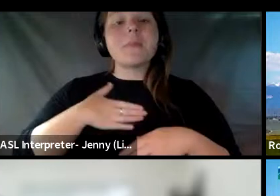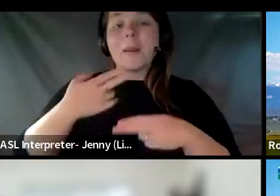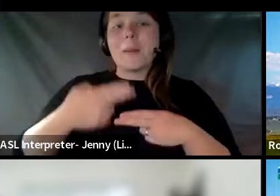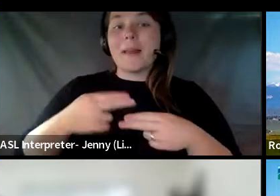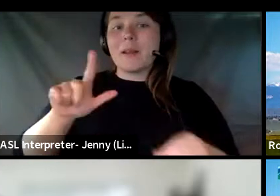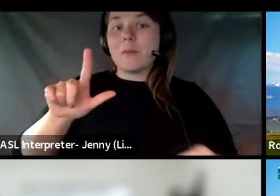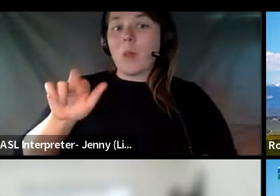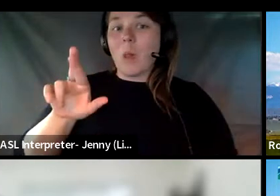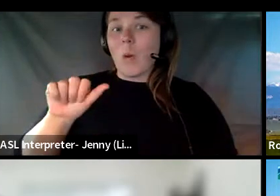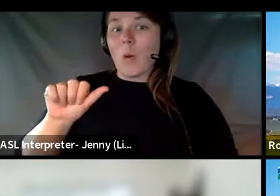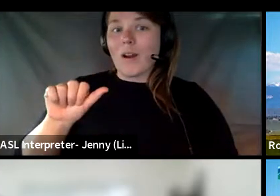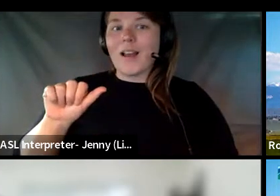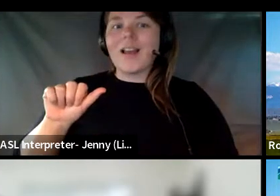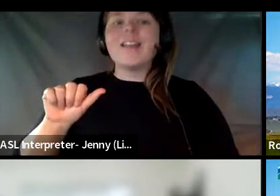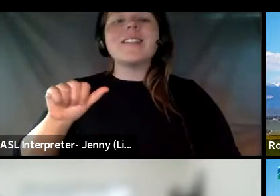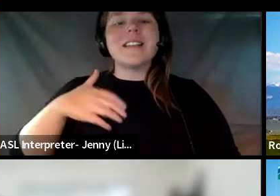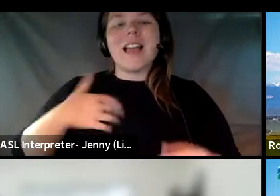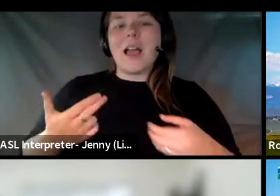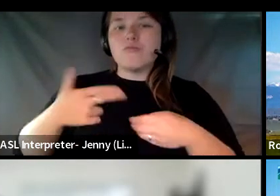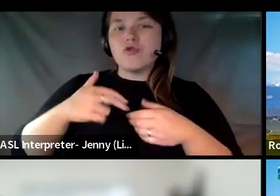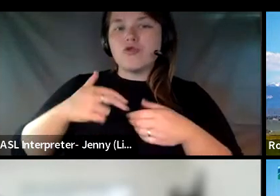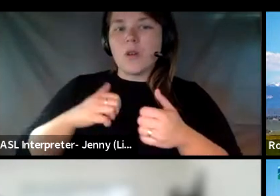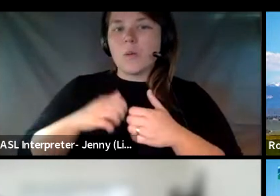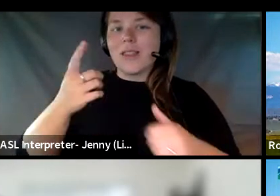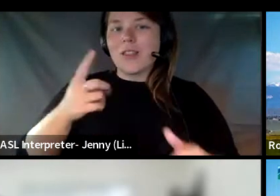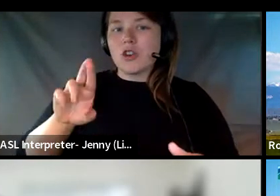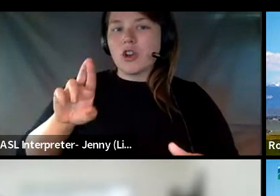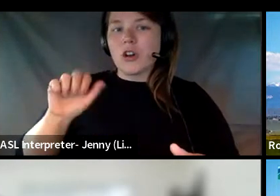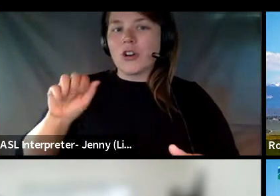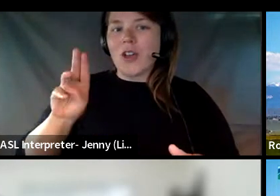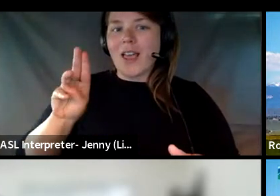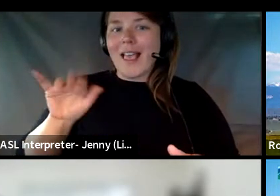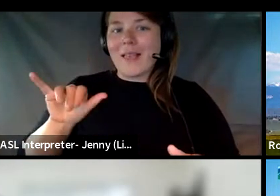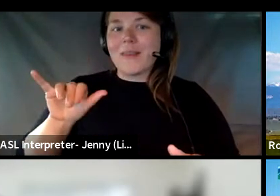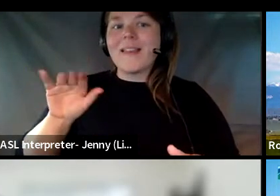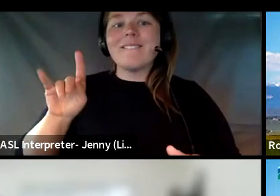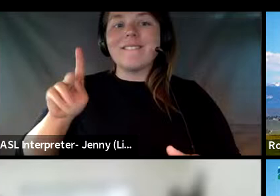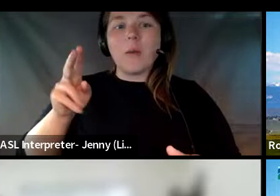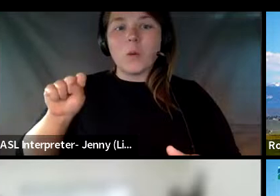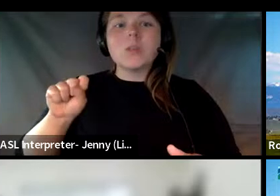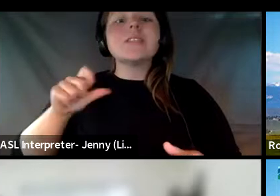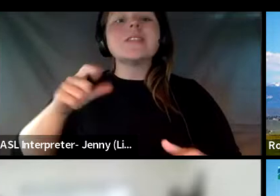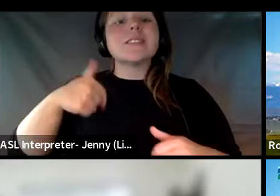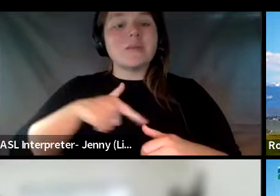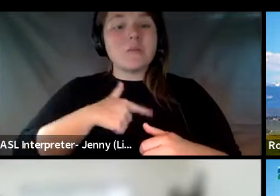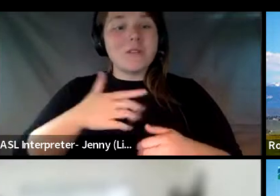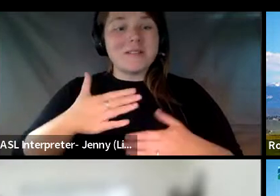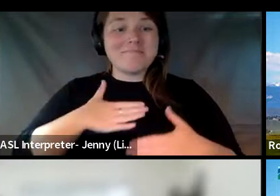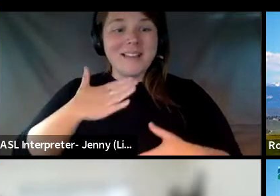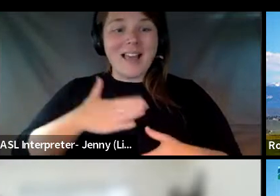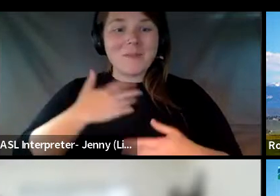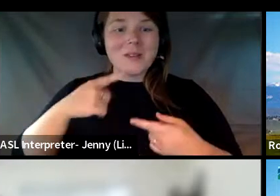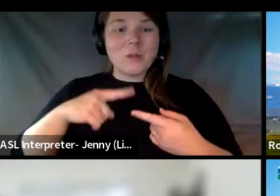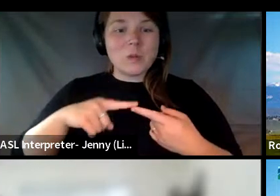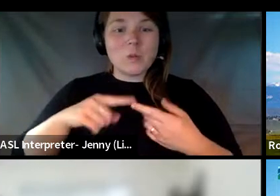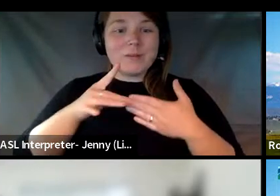Martinez, and today I'm joined by my colleague, Dr. Amy Ramos, and we are delighted to facilitate your session